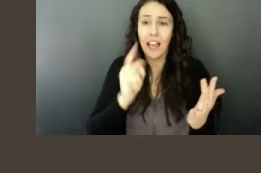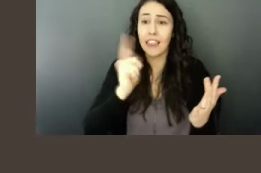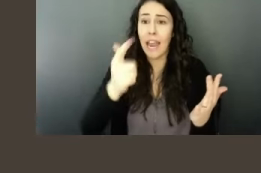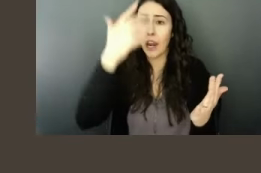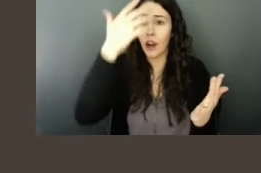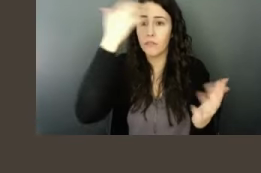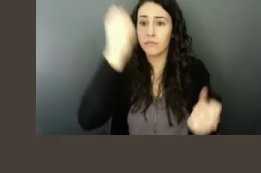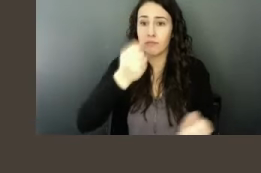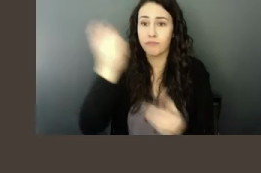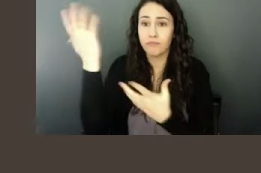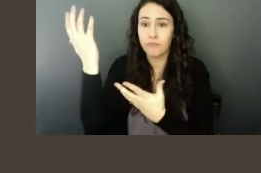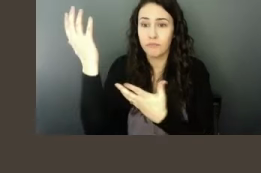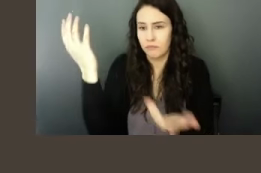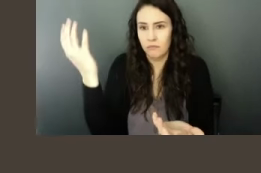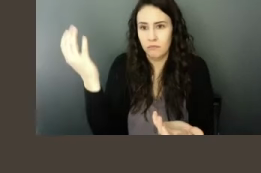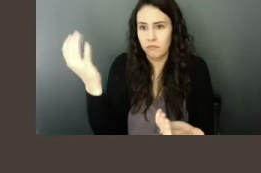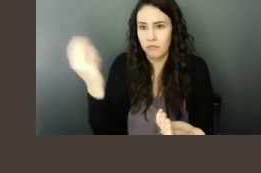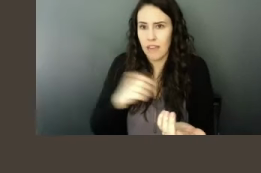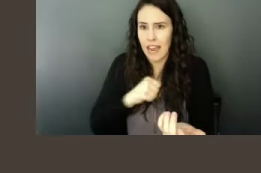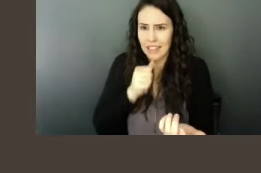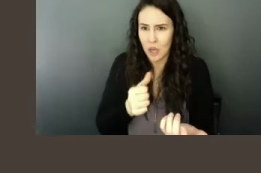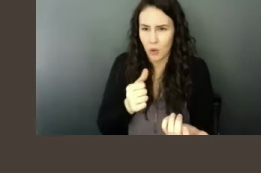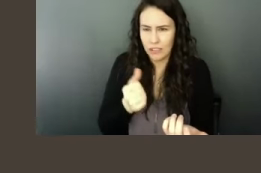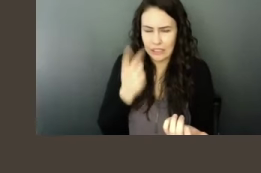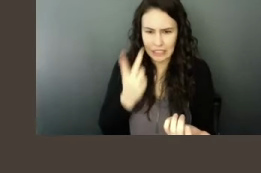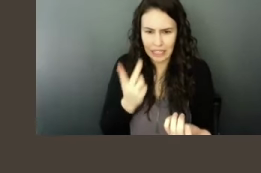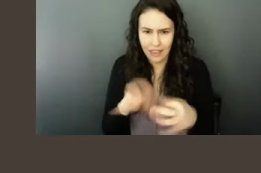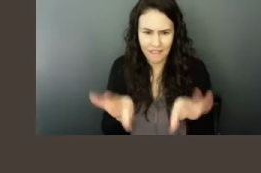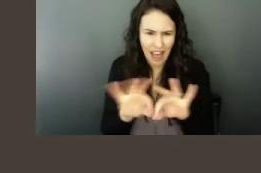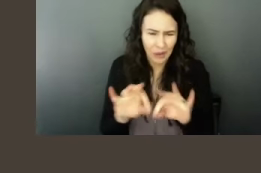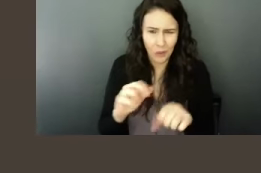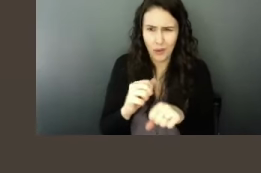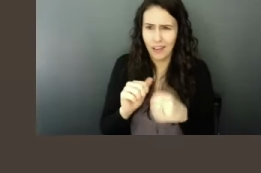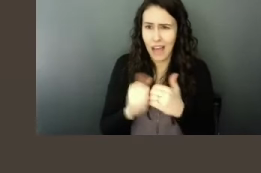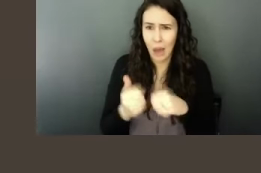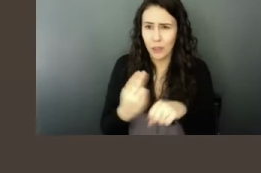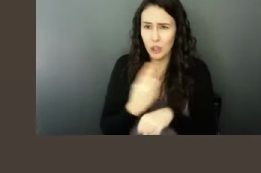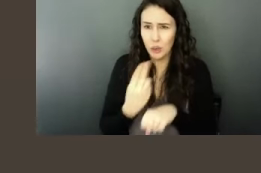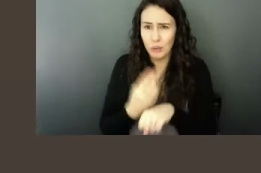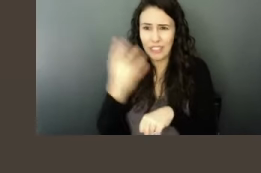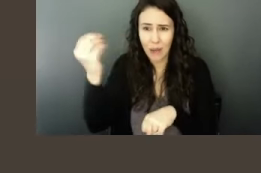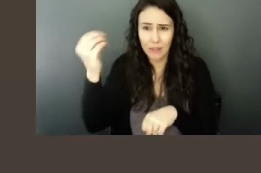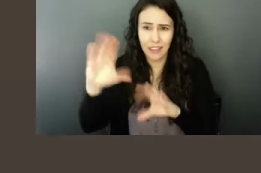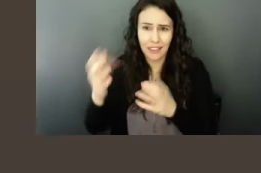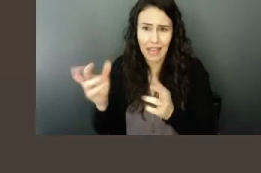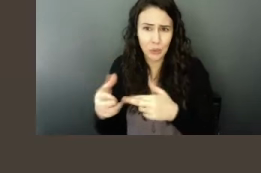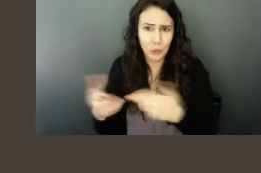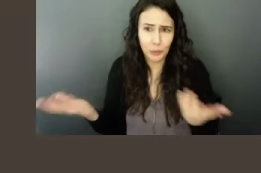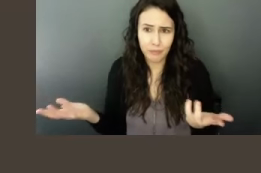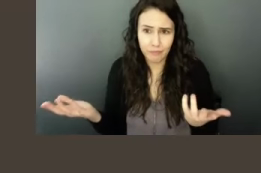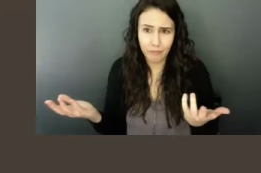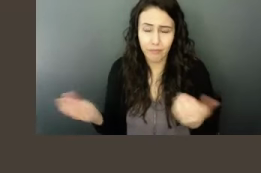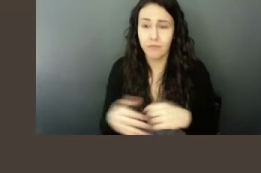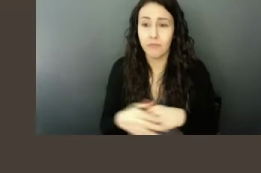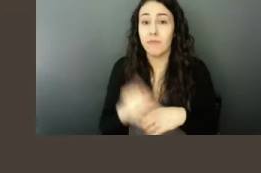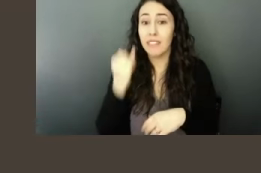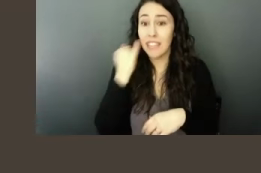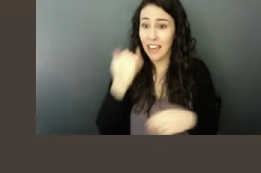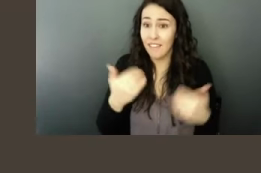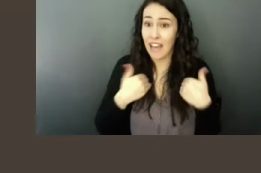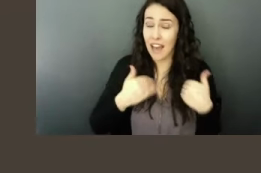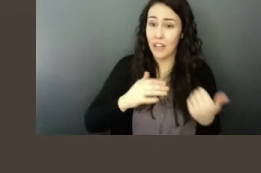value. I don't see how I'm going to use this outside of the classroom. And what both of these do, if they have both low utility and low